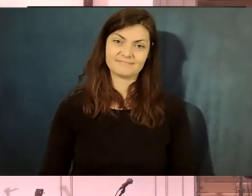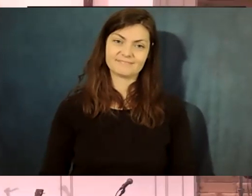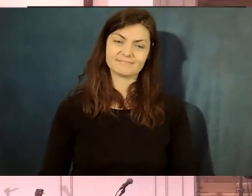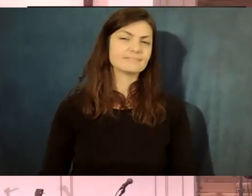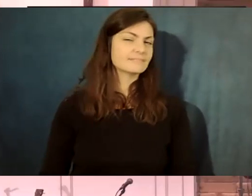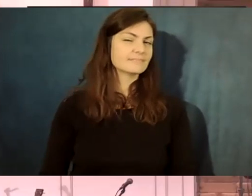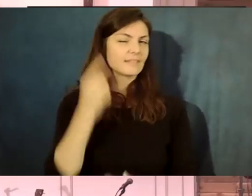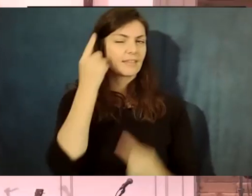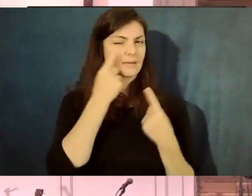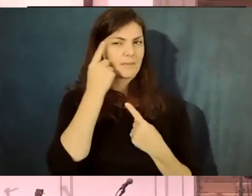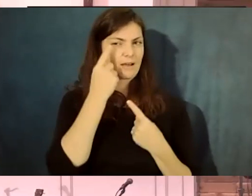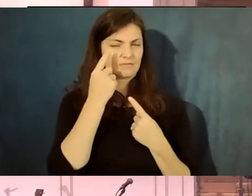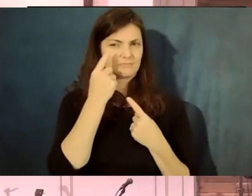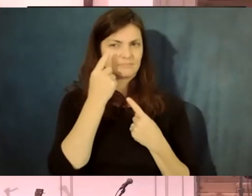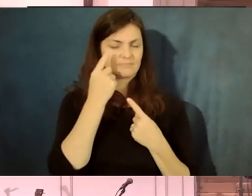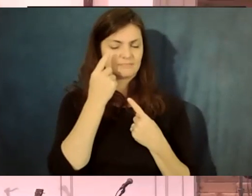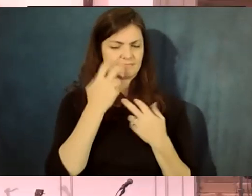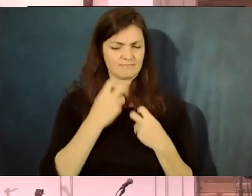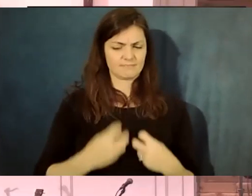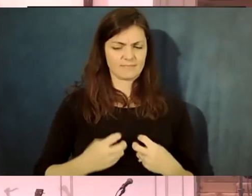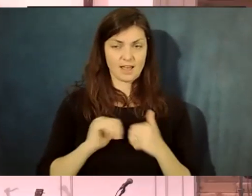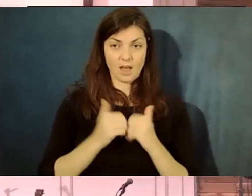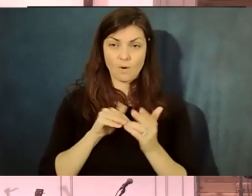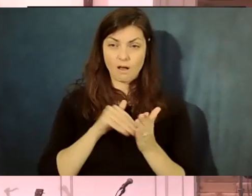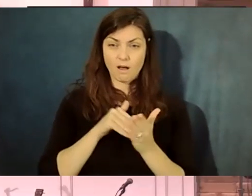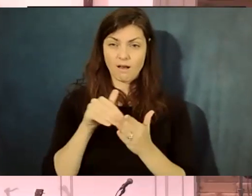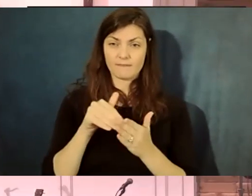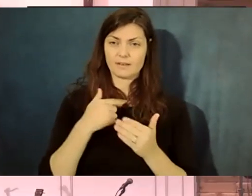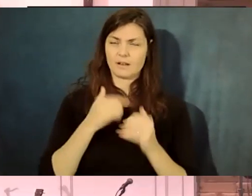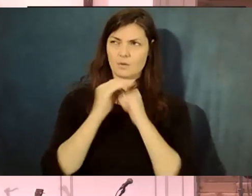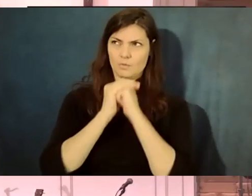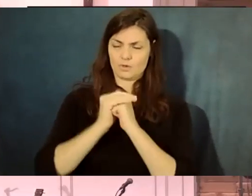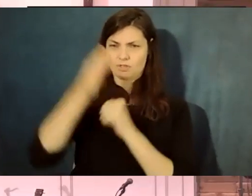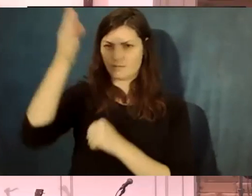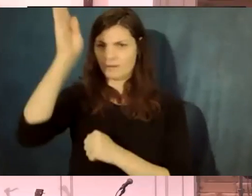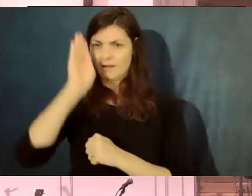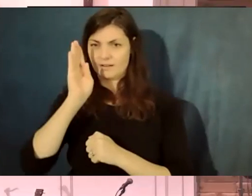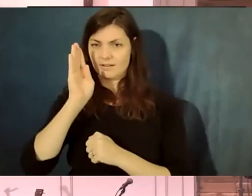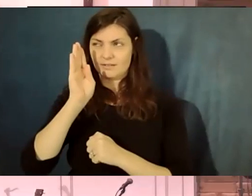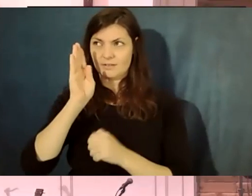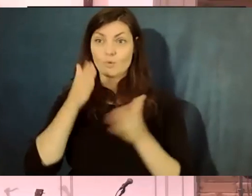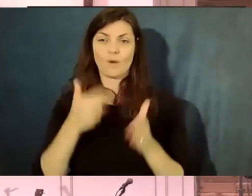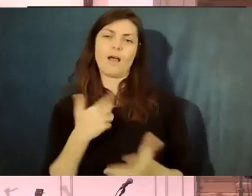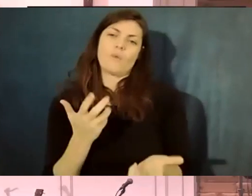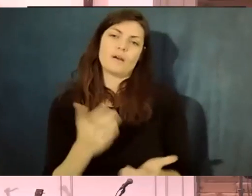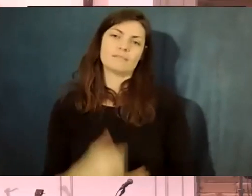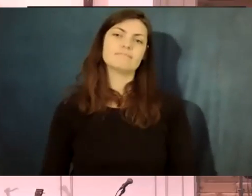But how often, I want you to really think about this, how often do we worship God the way we want to worship God?